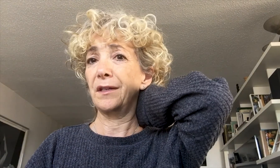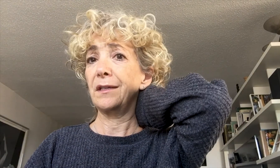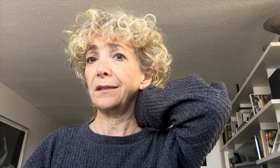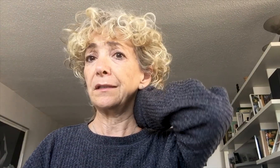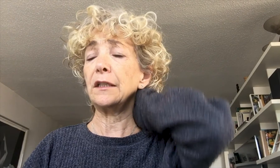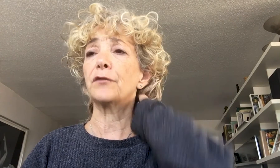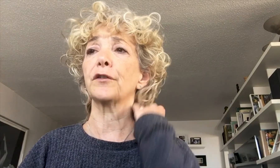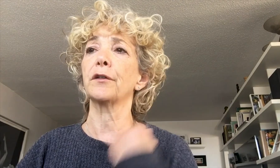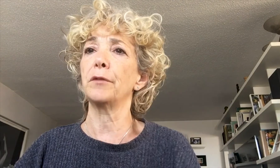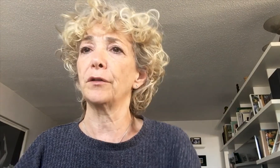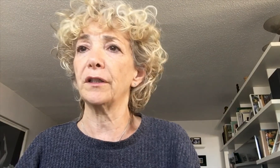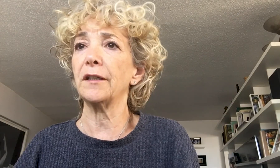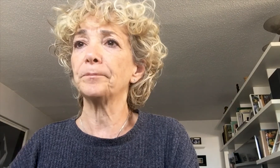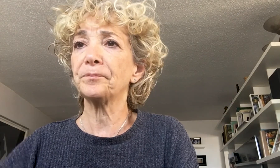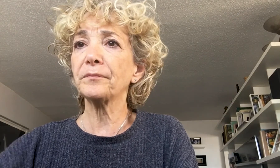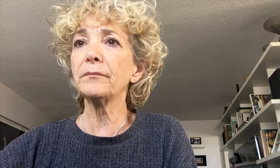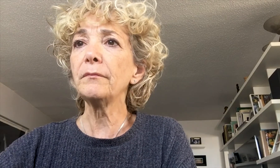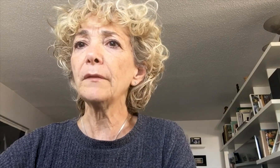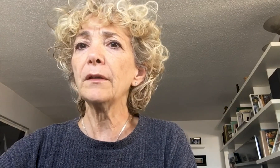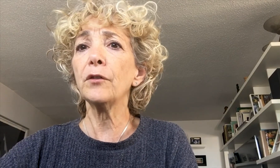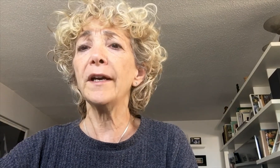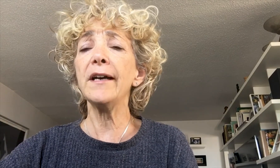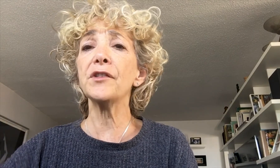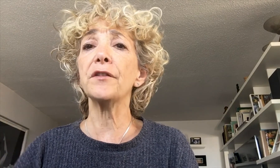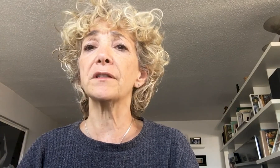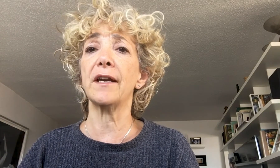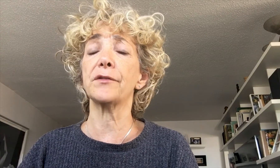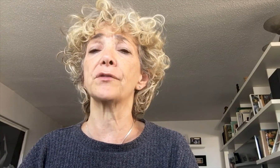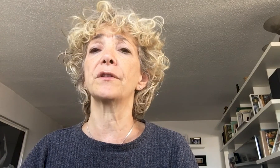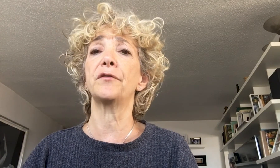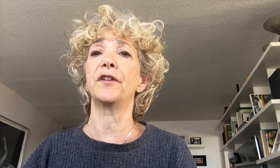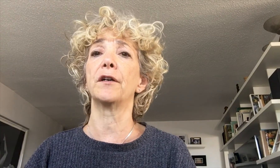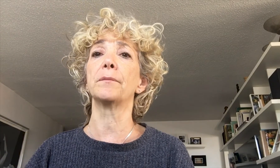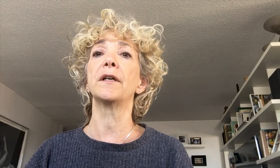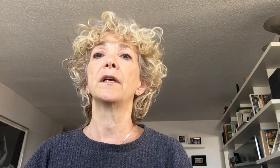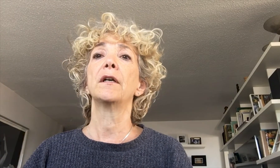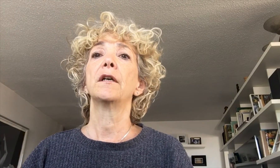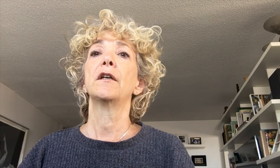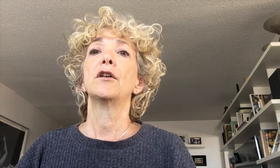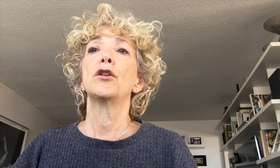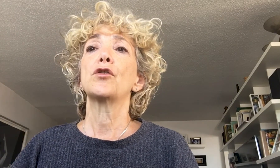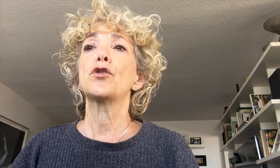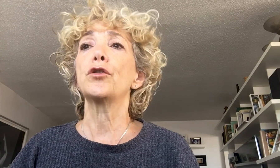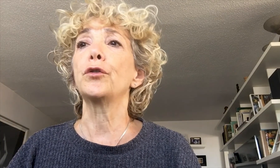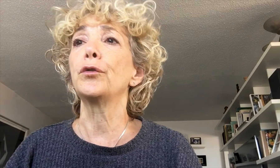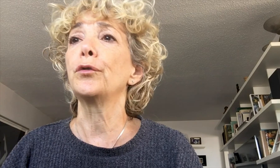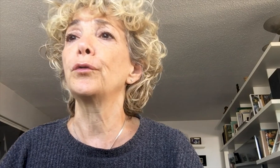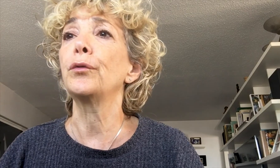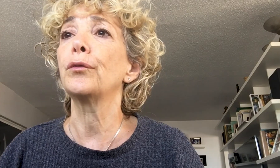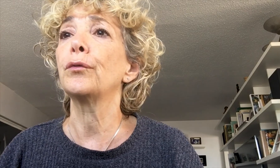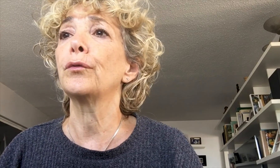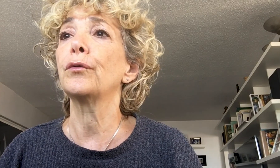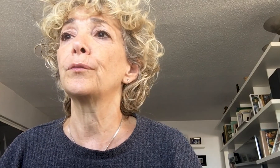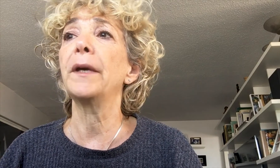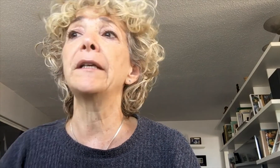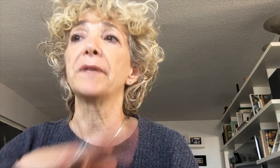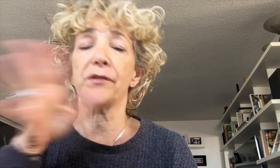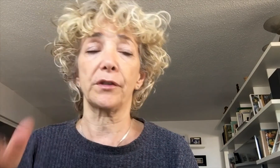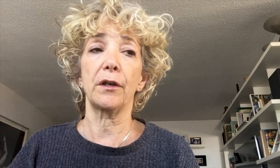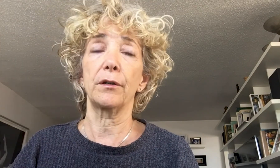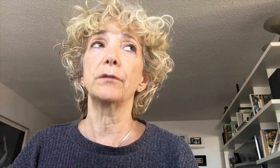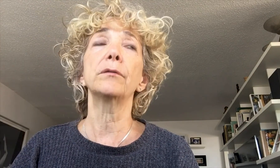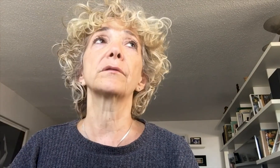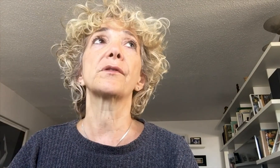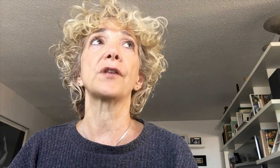deep need for community. So I asked all the dancers in the film to, many